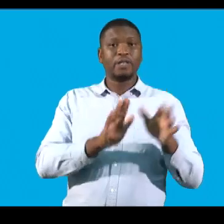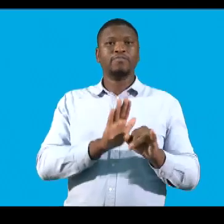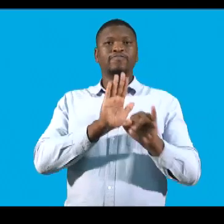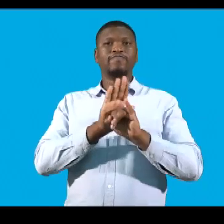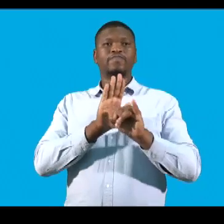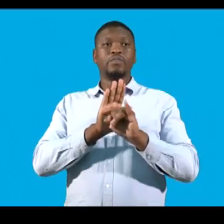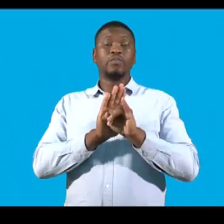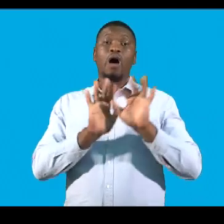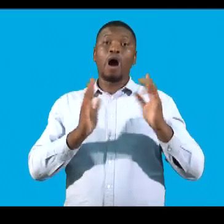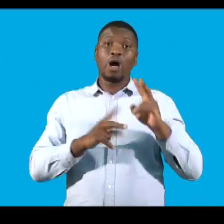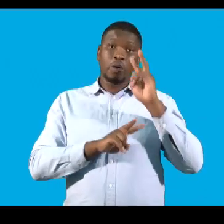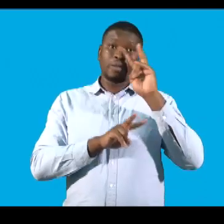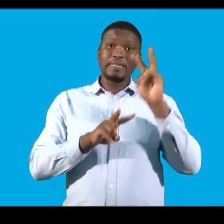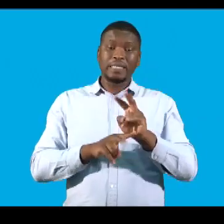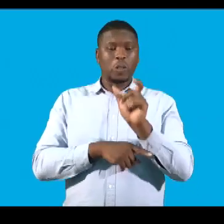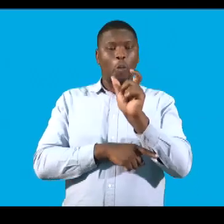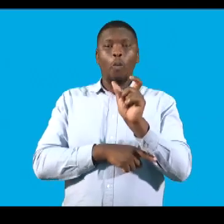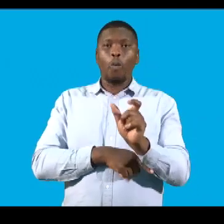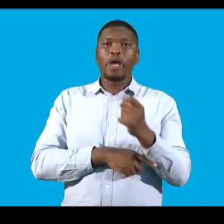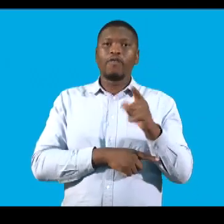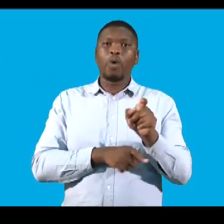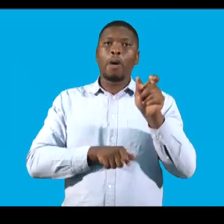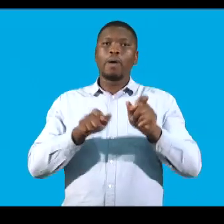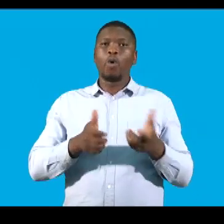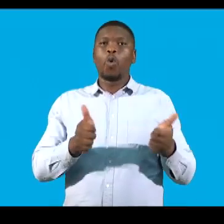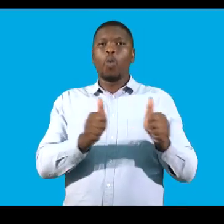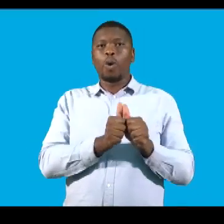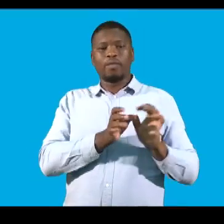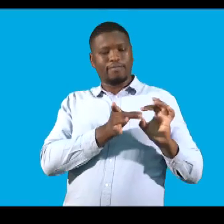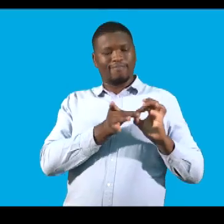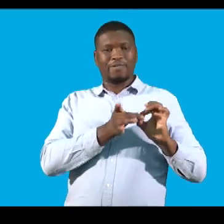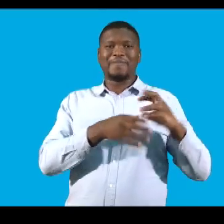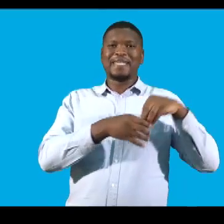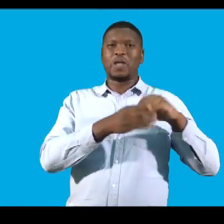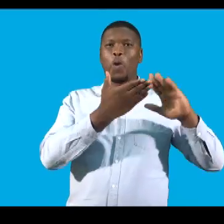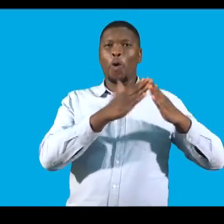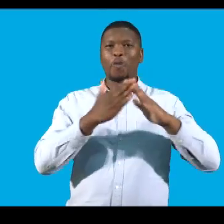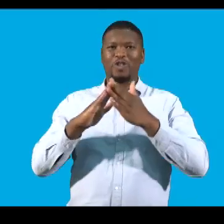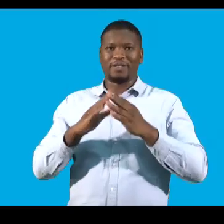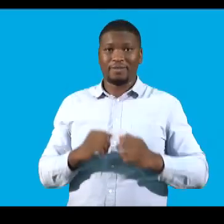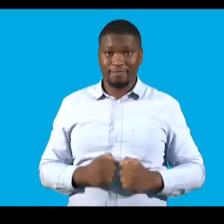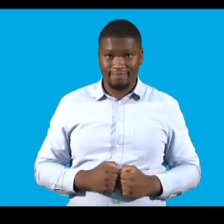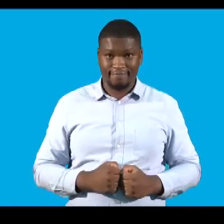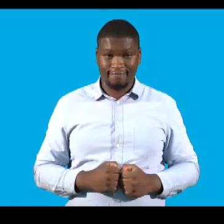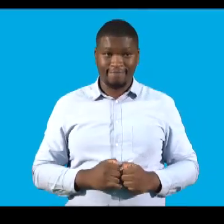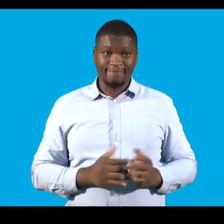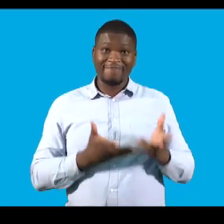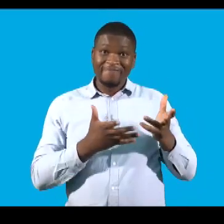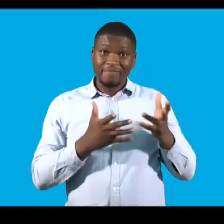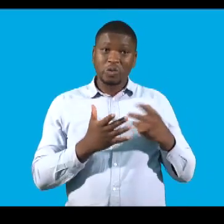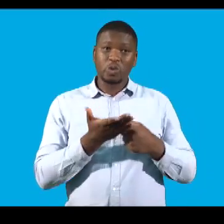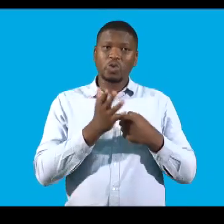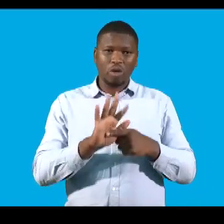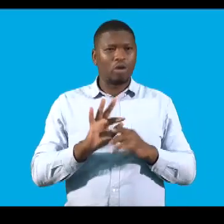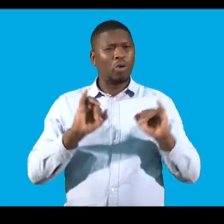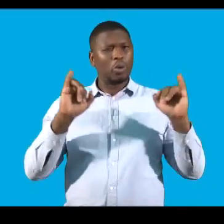looking at the words that exist between people within the community. This intensifies